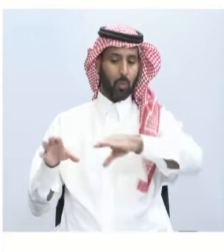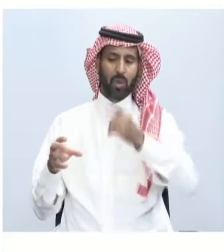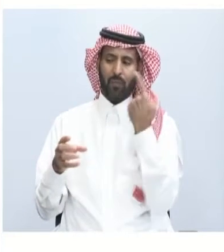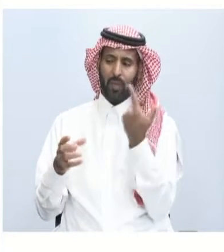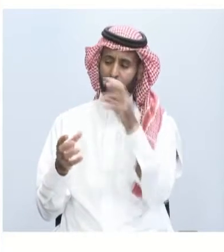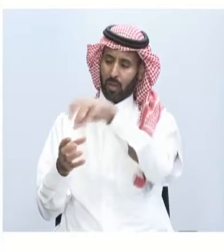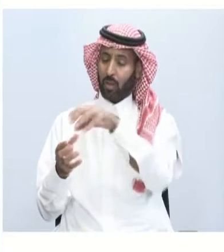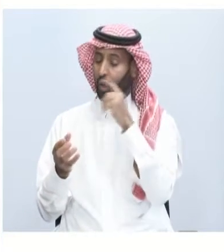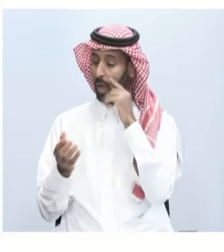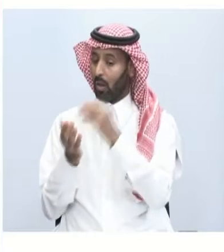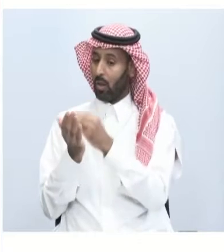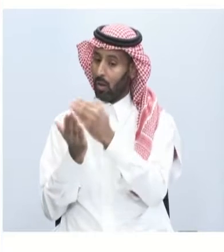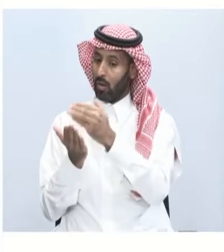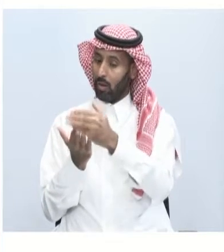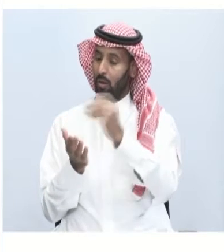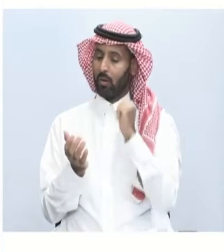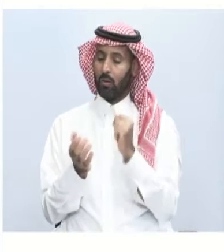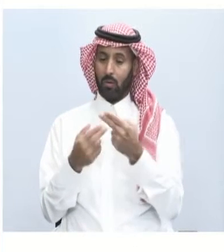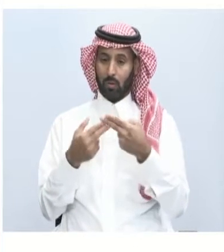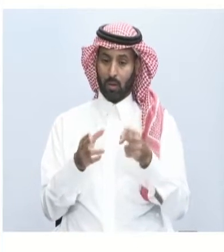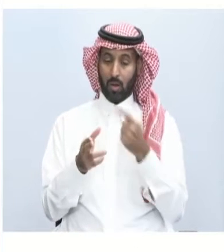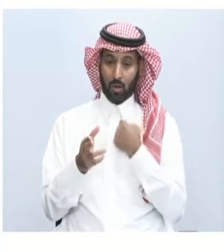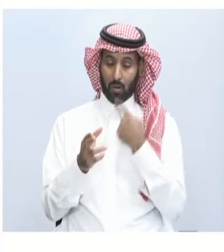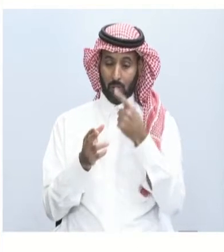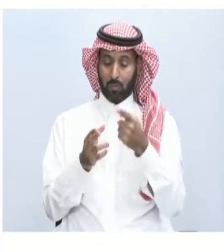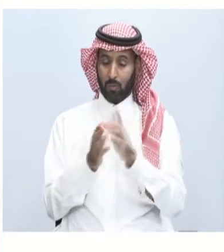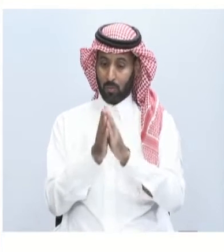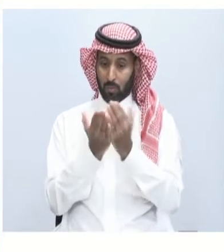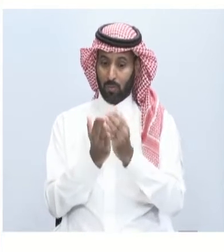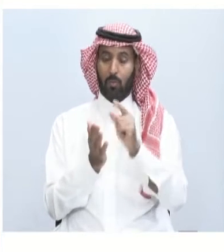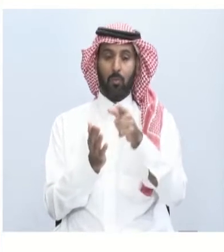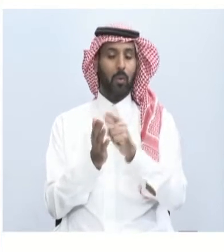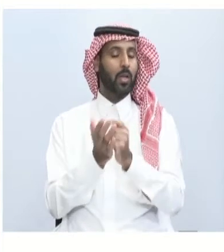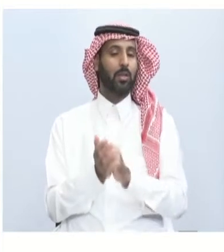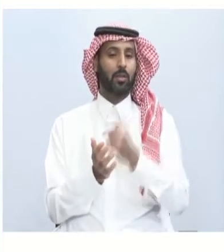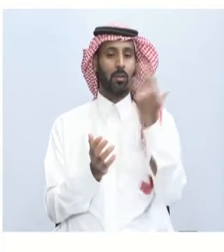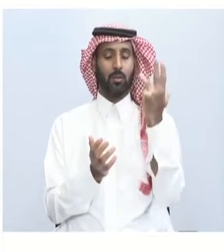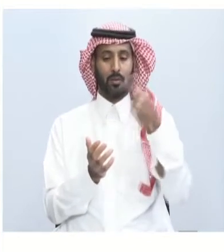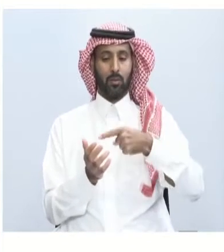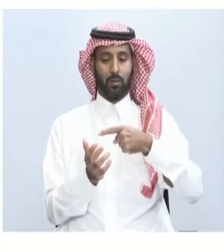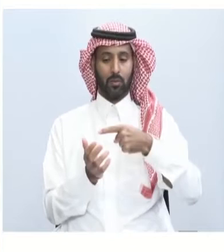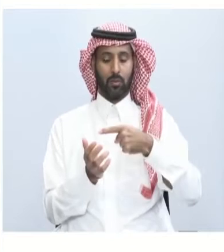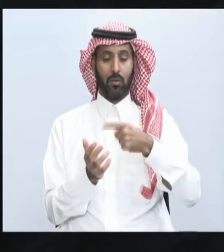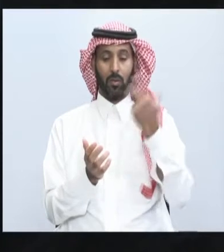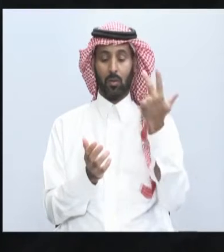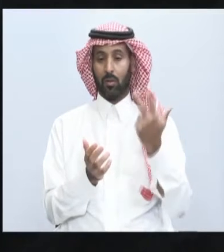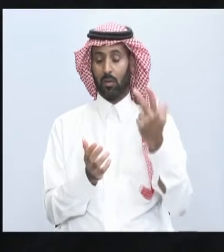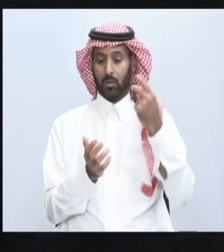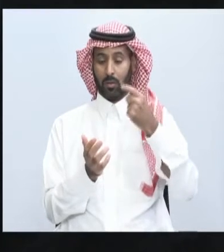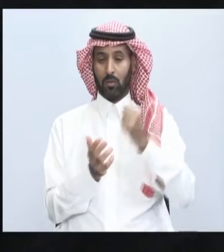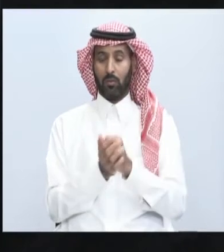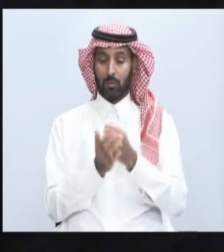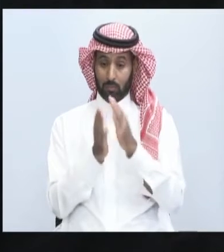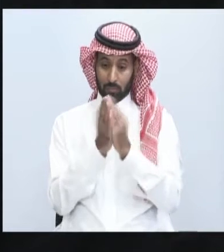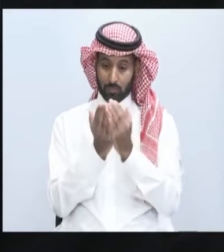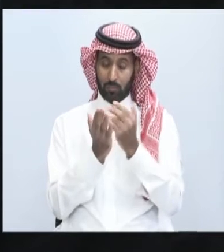instructions. So in the beginning, I would like you please to open your books on page 18. I would like you please to